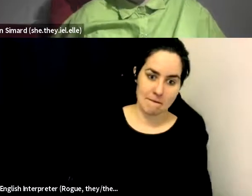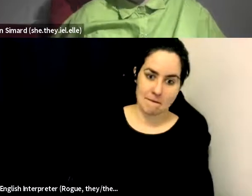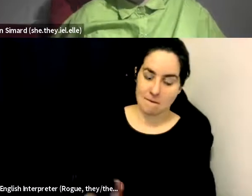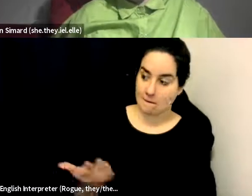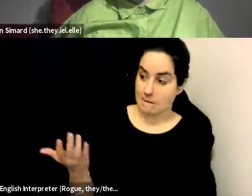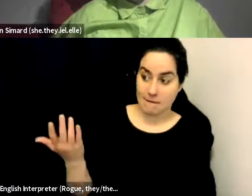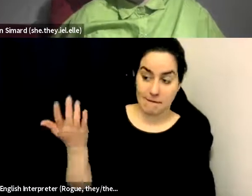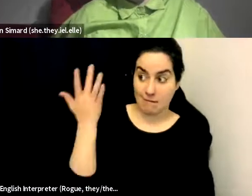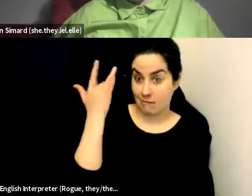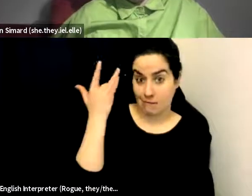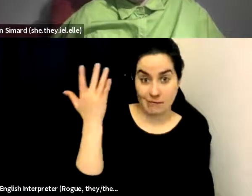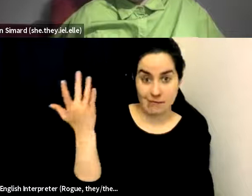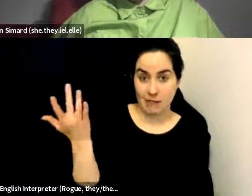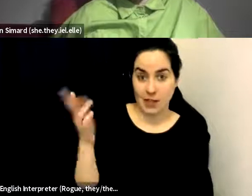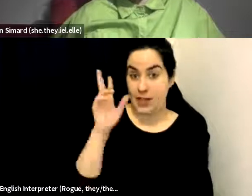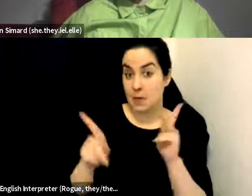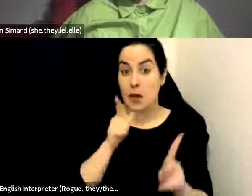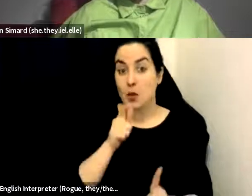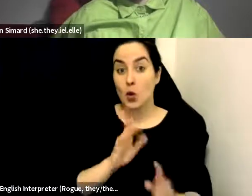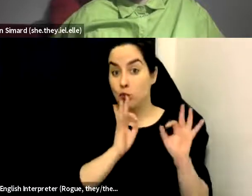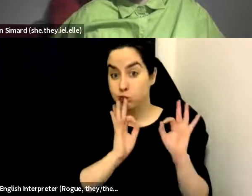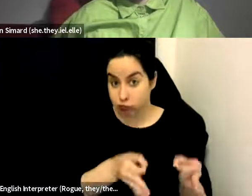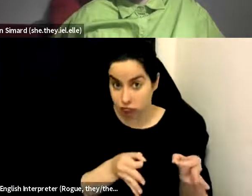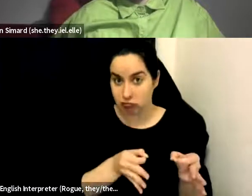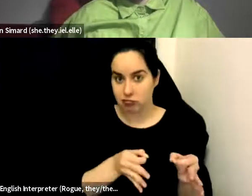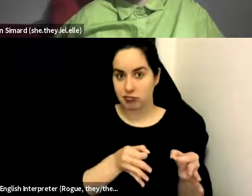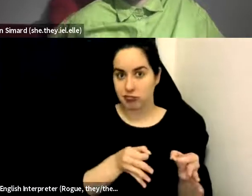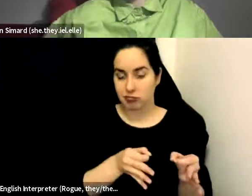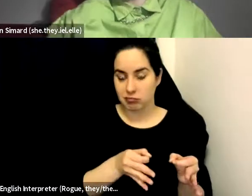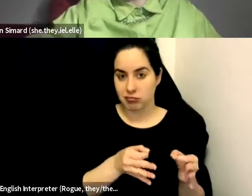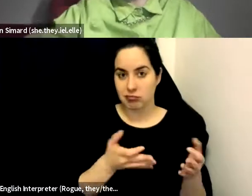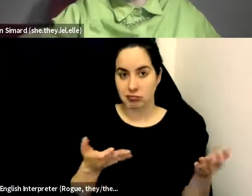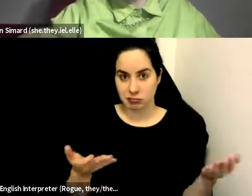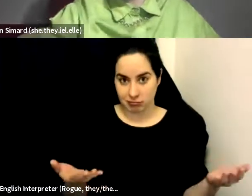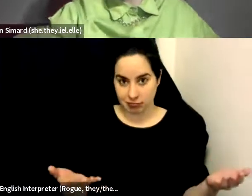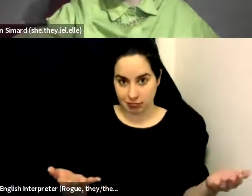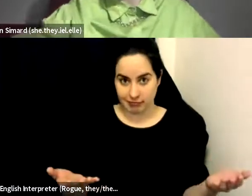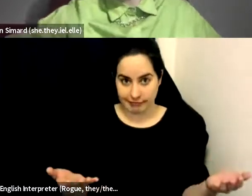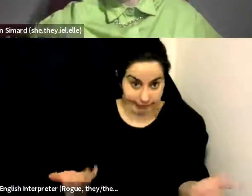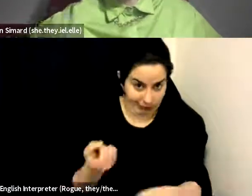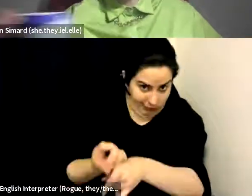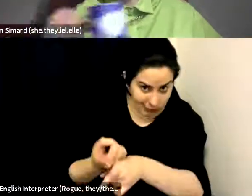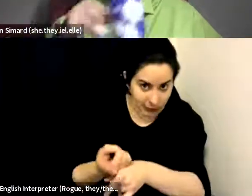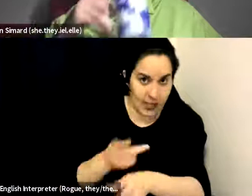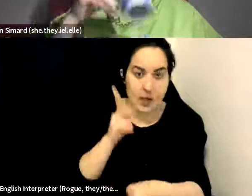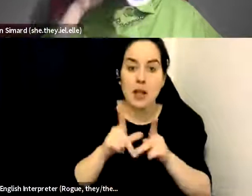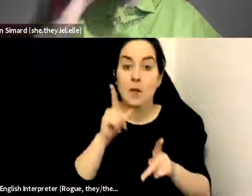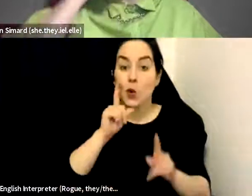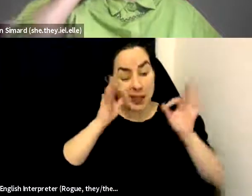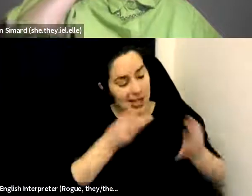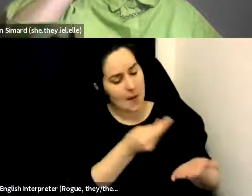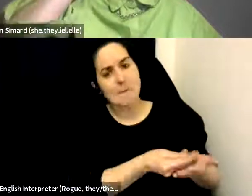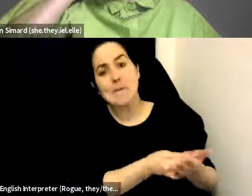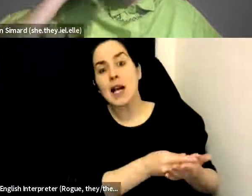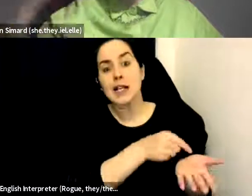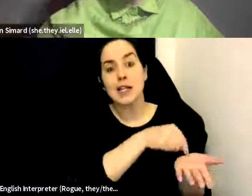Because we need, it's the people who are making the decisions, right? It's the people who are making the financial decisions